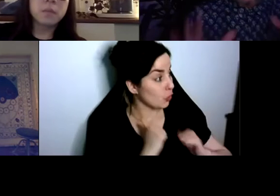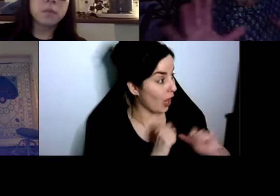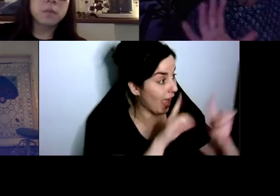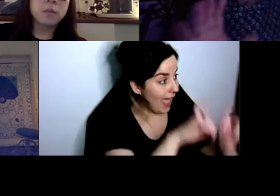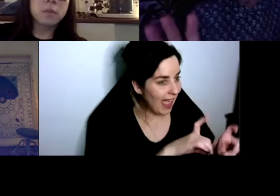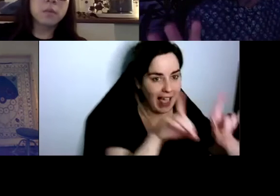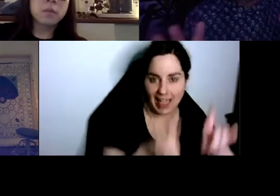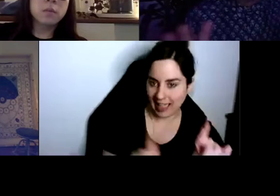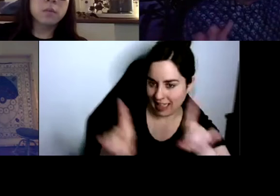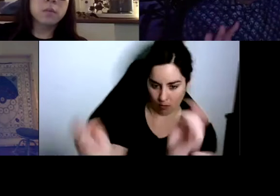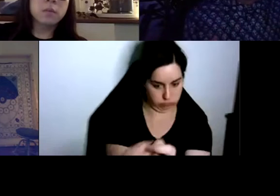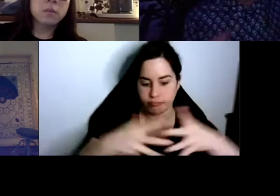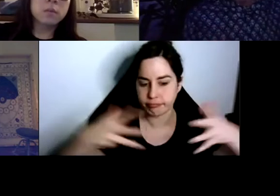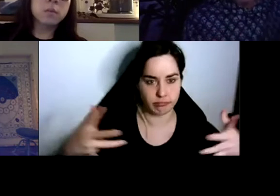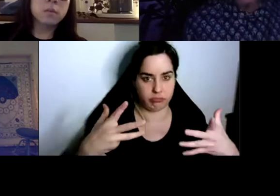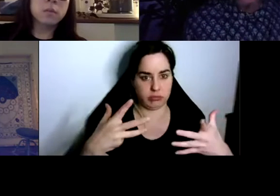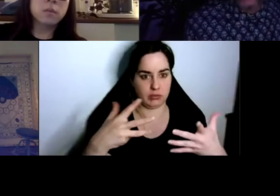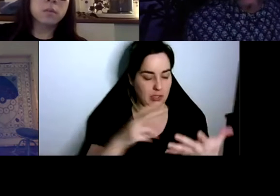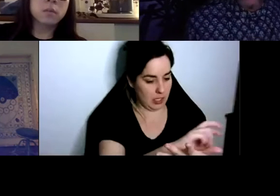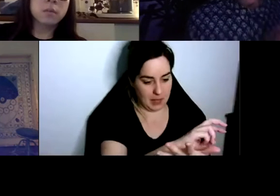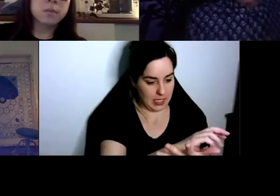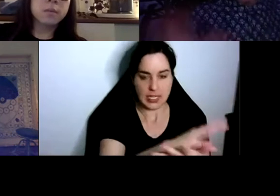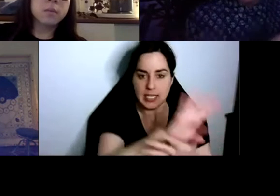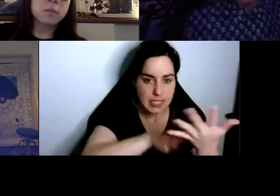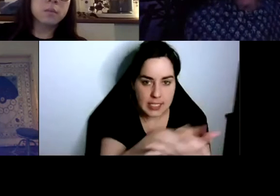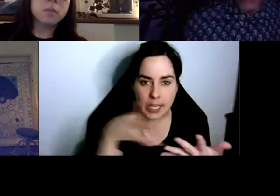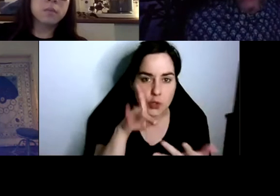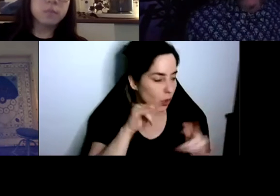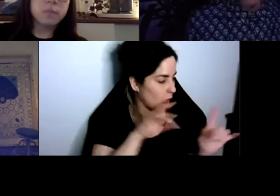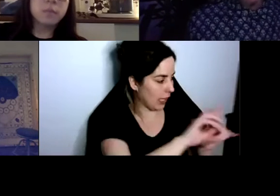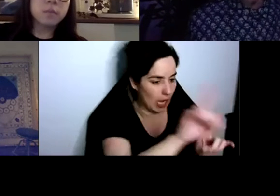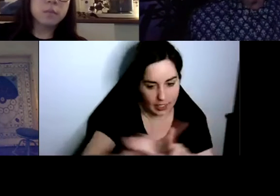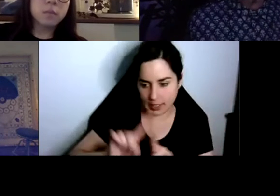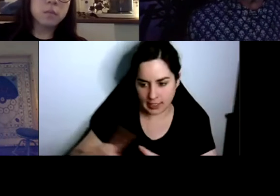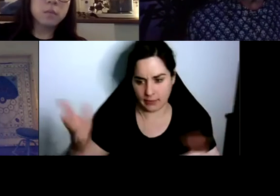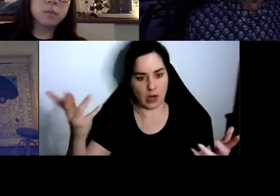literally we were cross scheduling against ourselves. We had things at the same time.